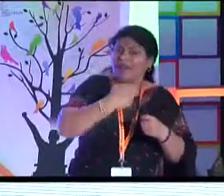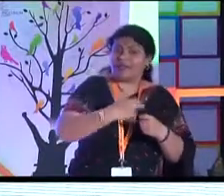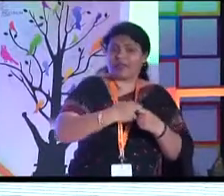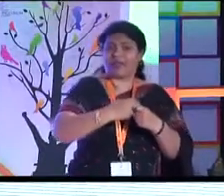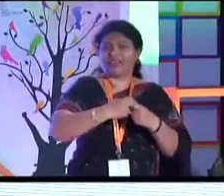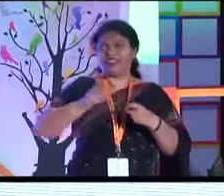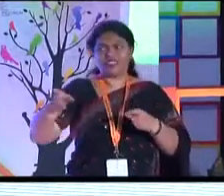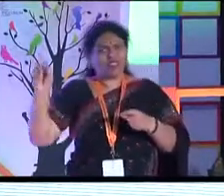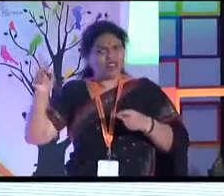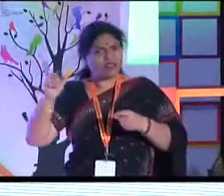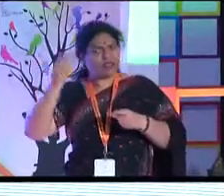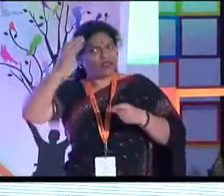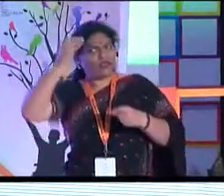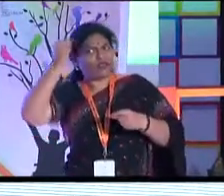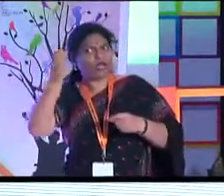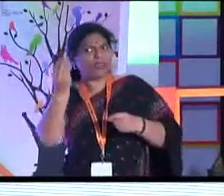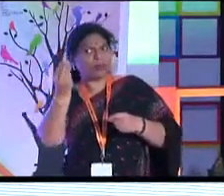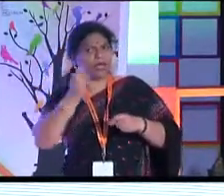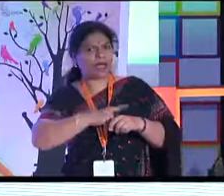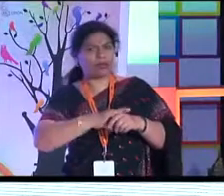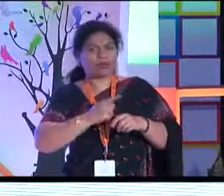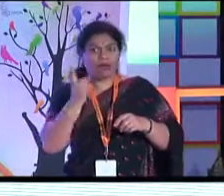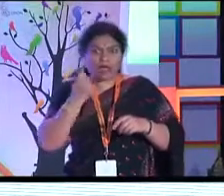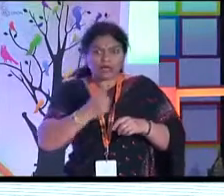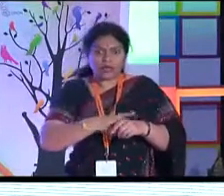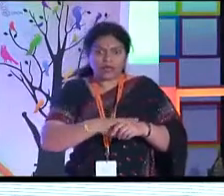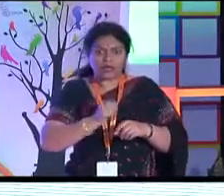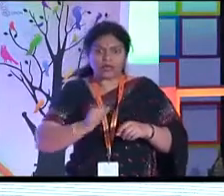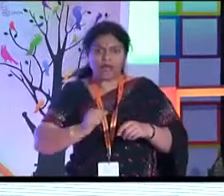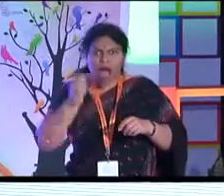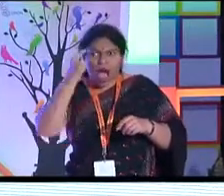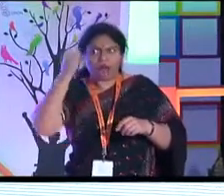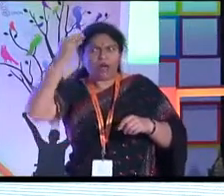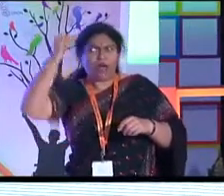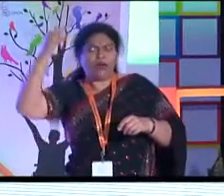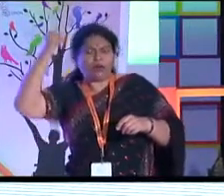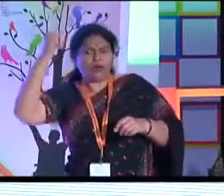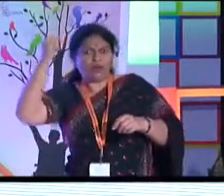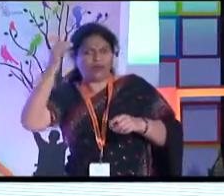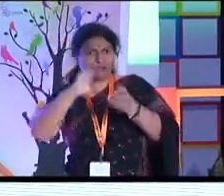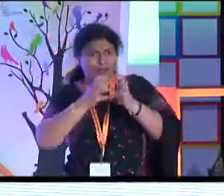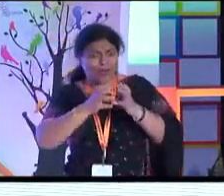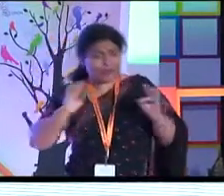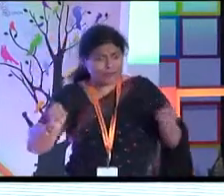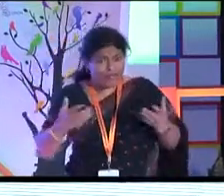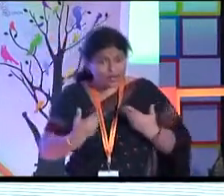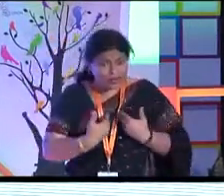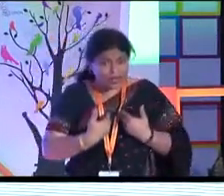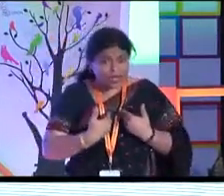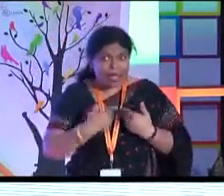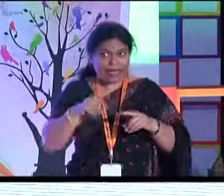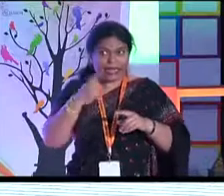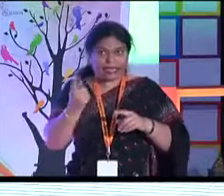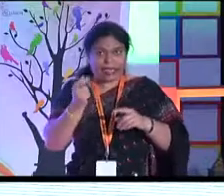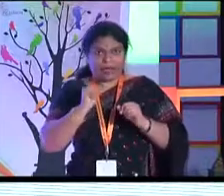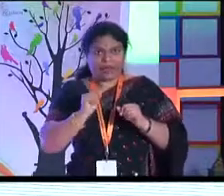I forget something, the first thing that comes to my mind is Alzheimer's setting in. And then fortunately, I remember the next number and